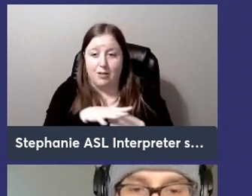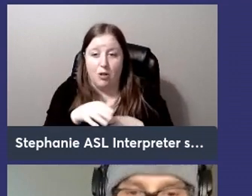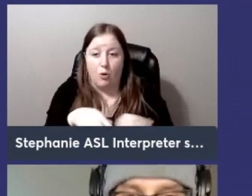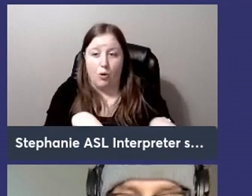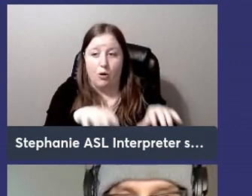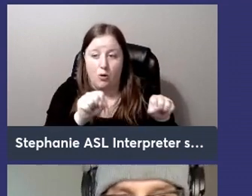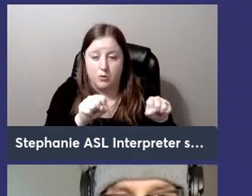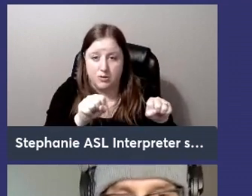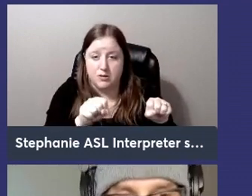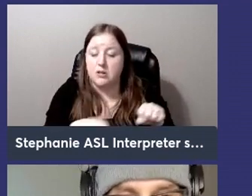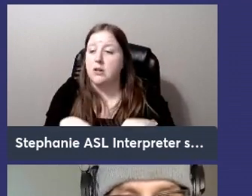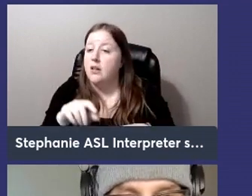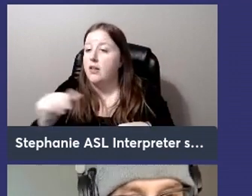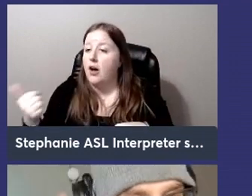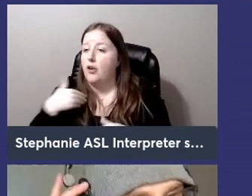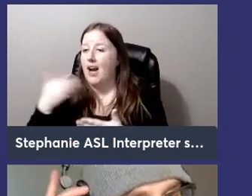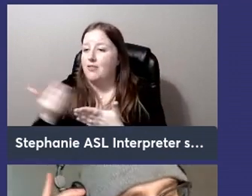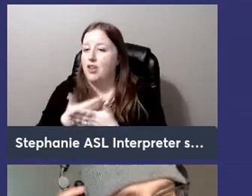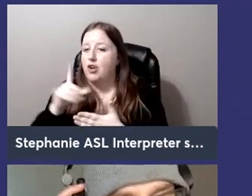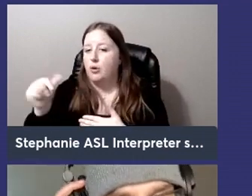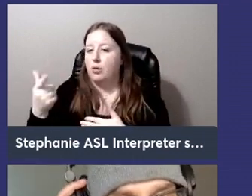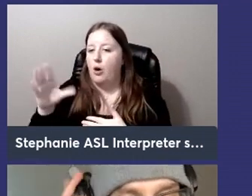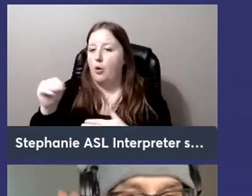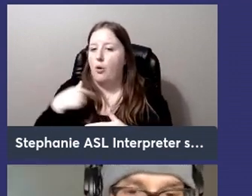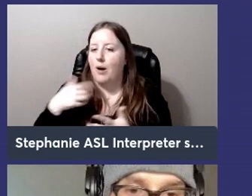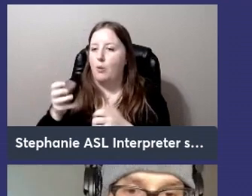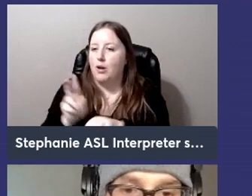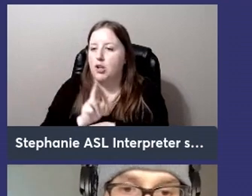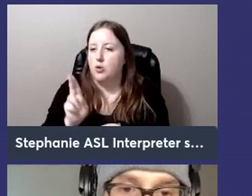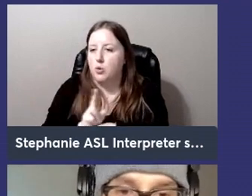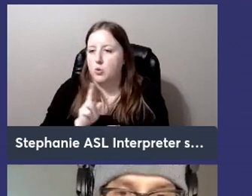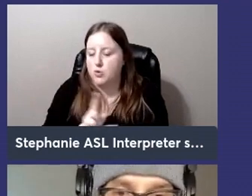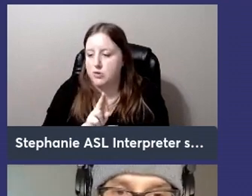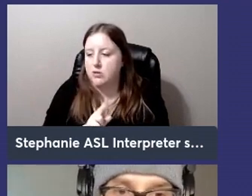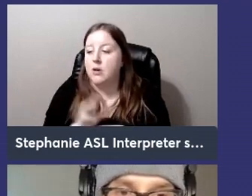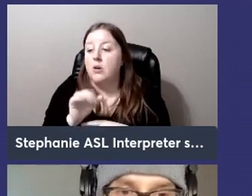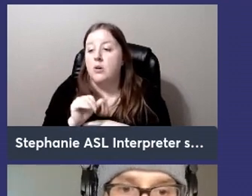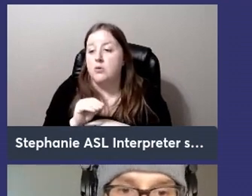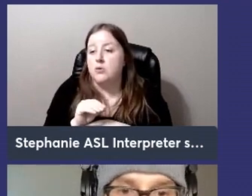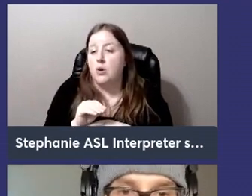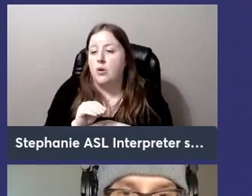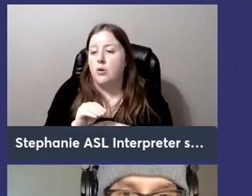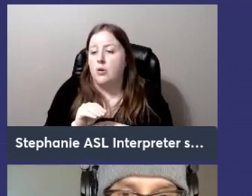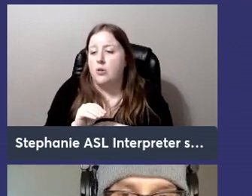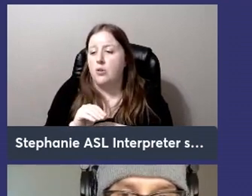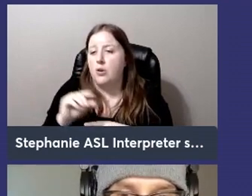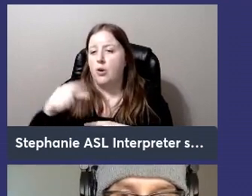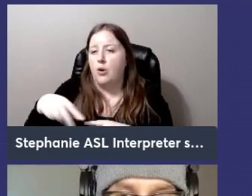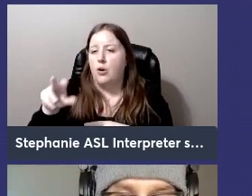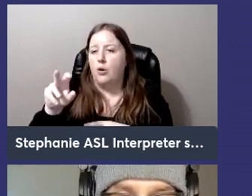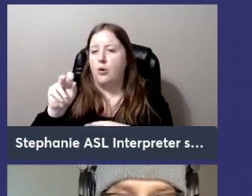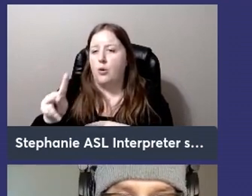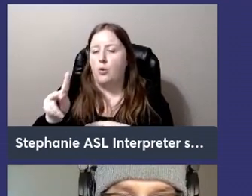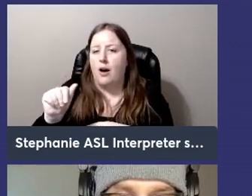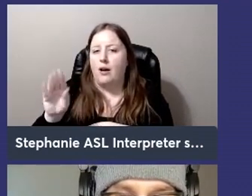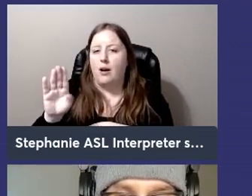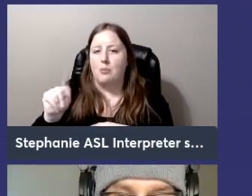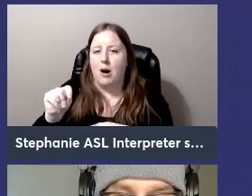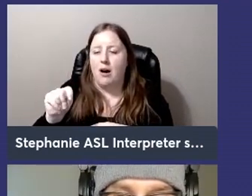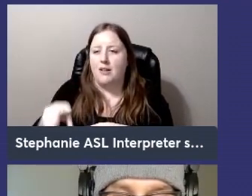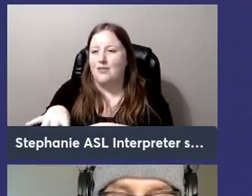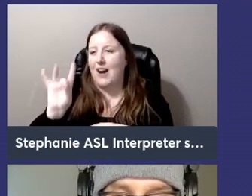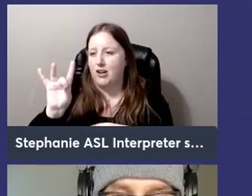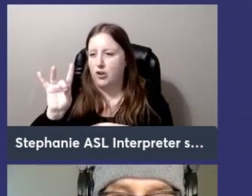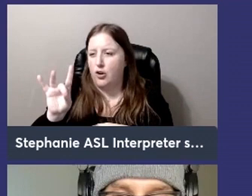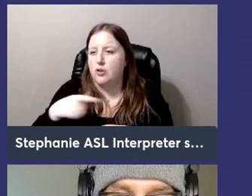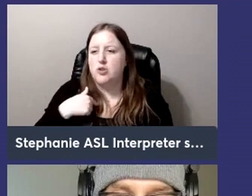the other side, I've got the new logo I want to use. And so that's, what's that called? Quokka Finder. So I'll go into my editor and just make